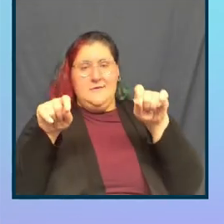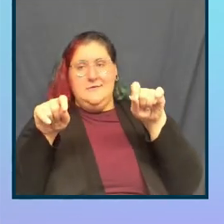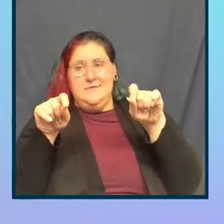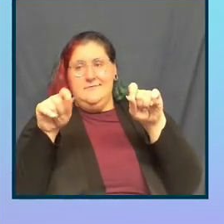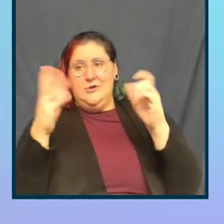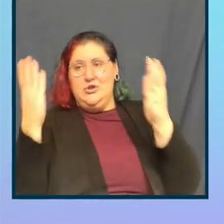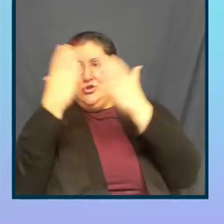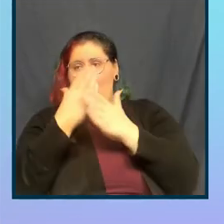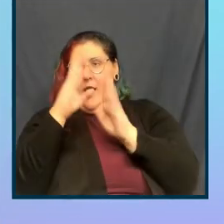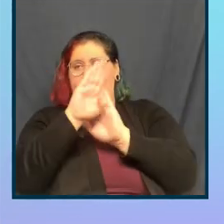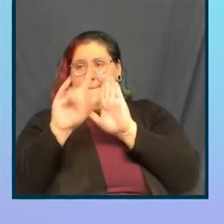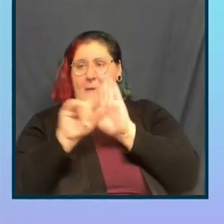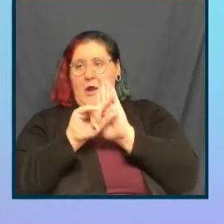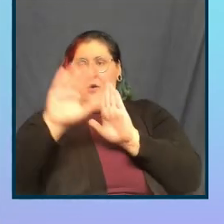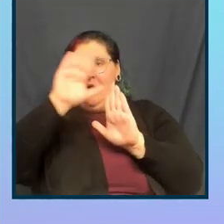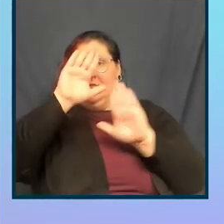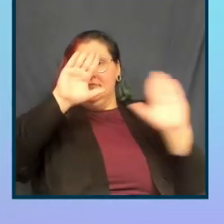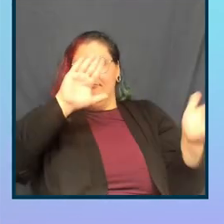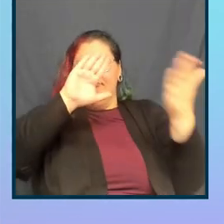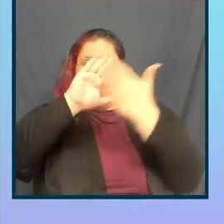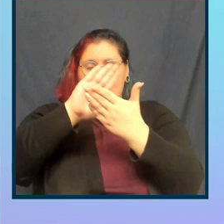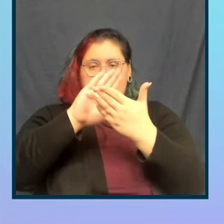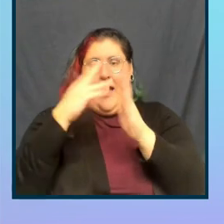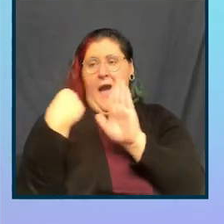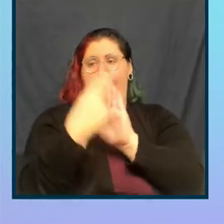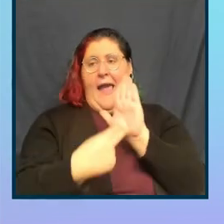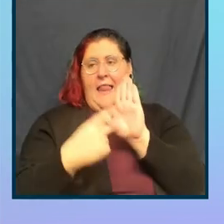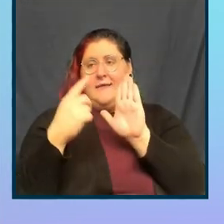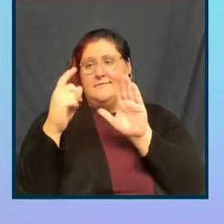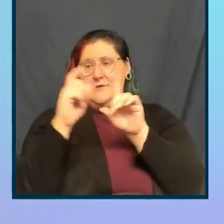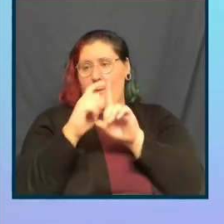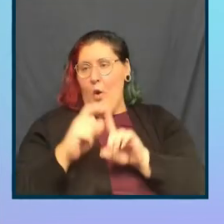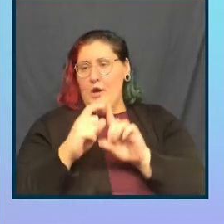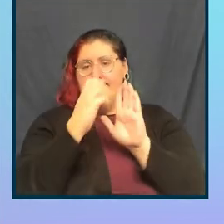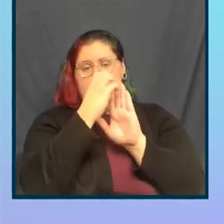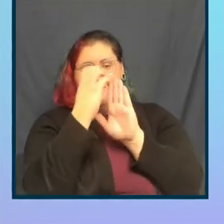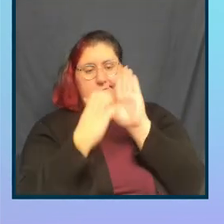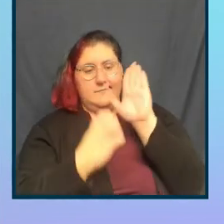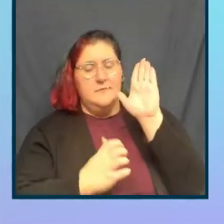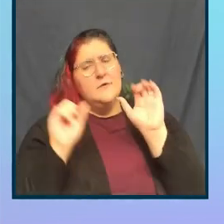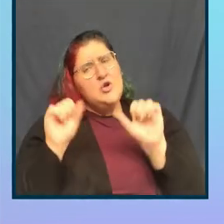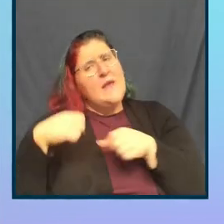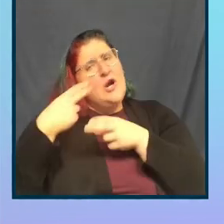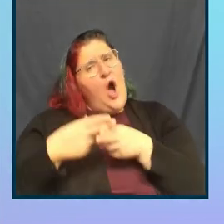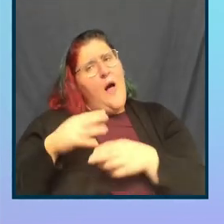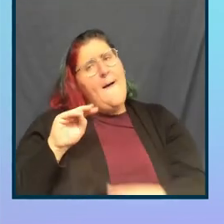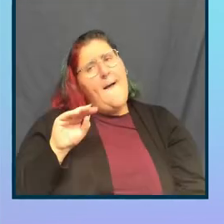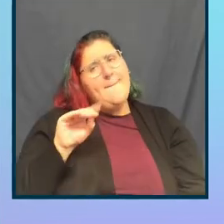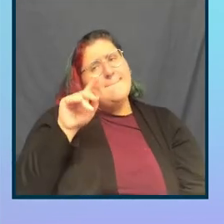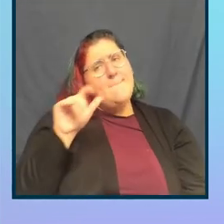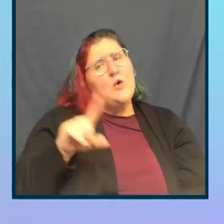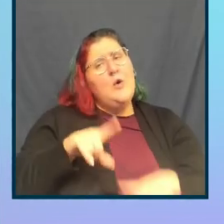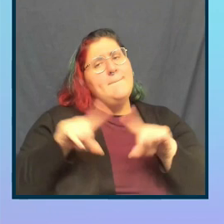background and highlight some text, and that you could call that a modal, but there's a difference between the design